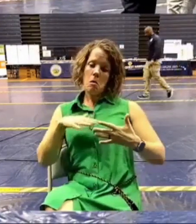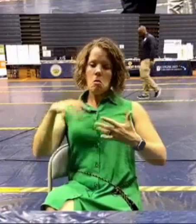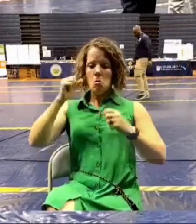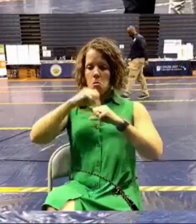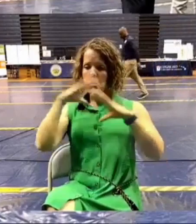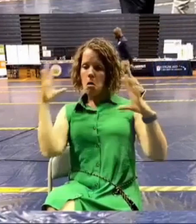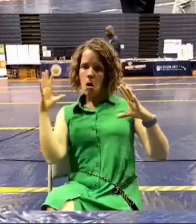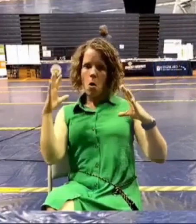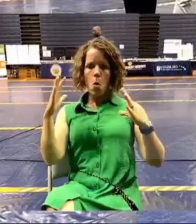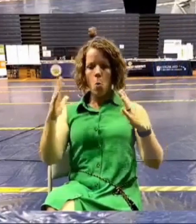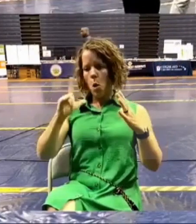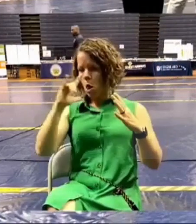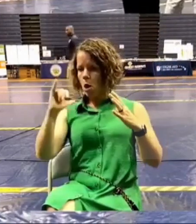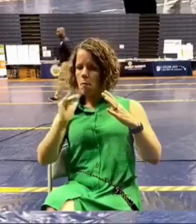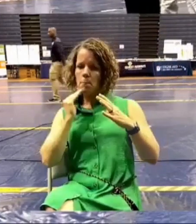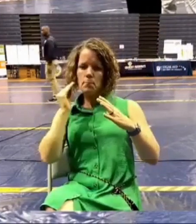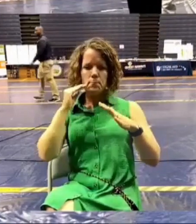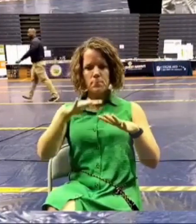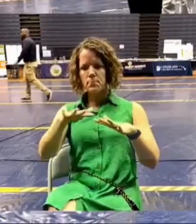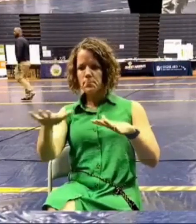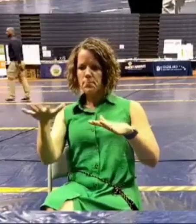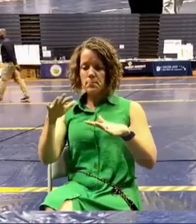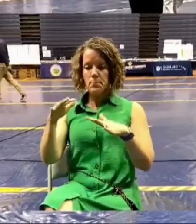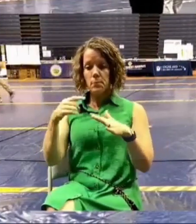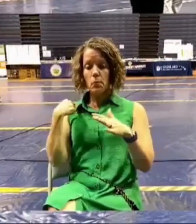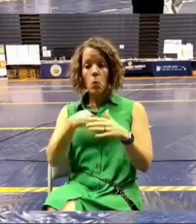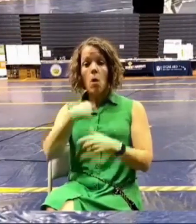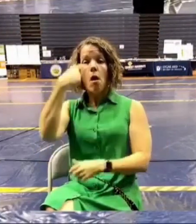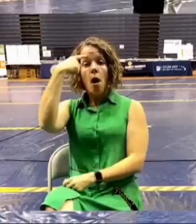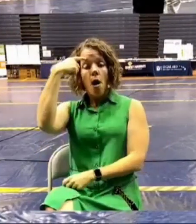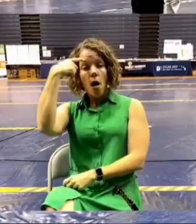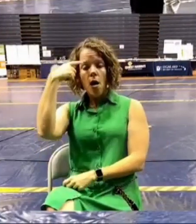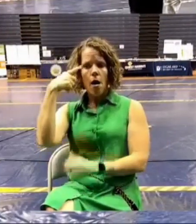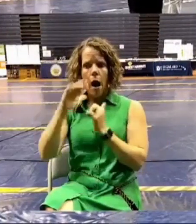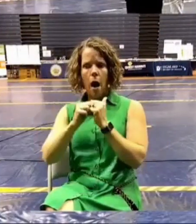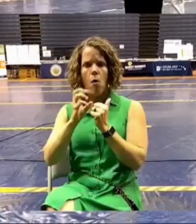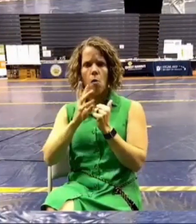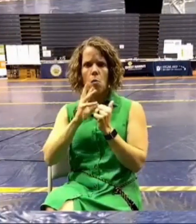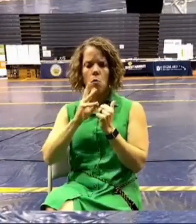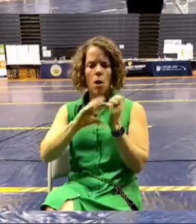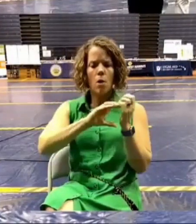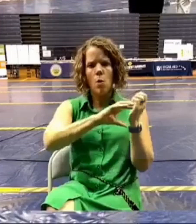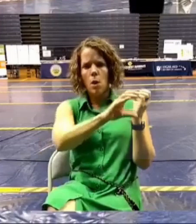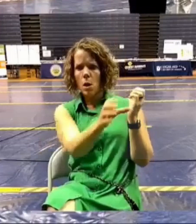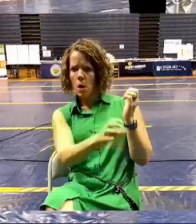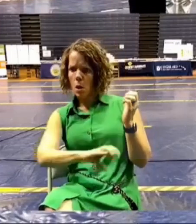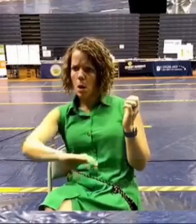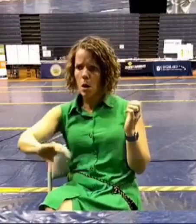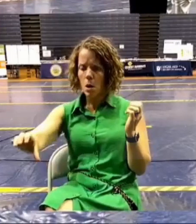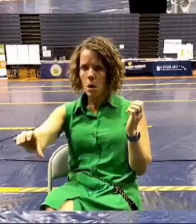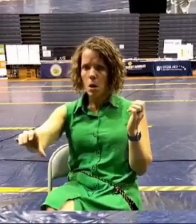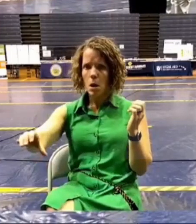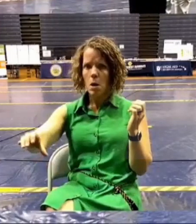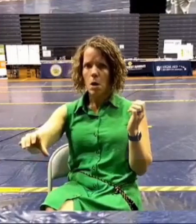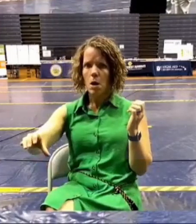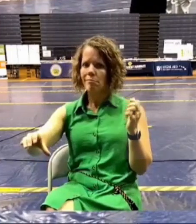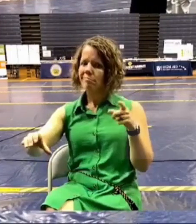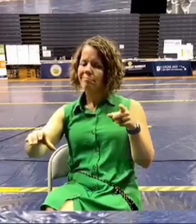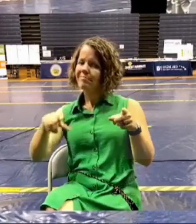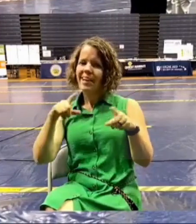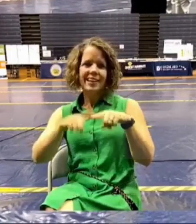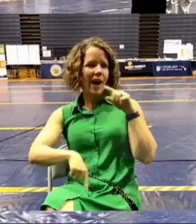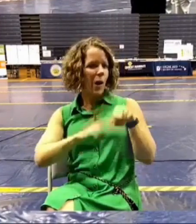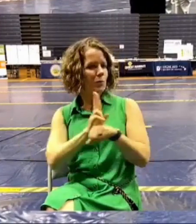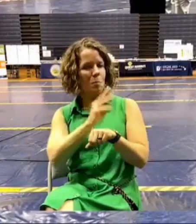we discovered that in order to get the water there, we could not tap into county water. It would have to be Launiopoko Water